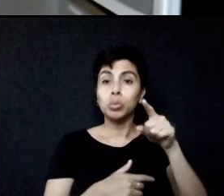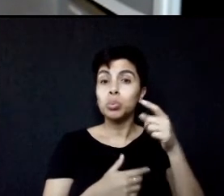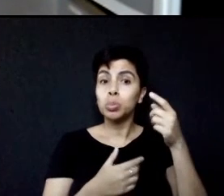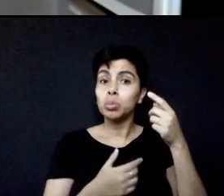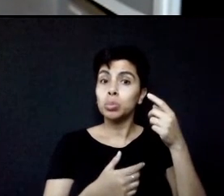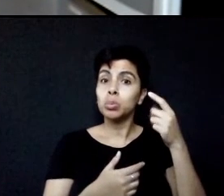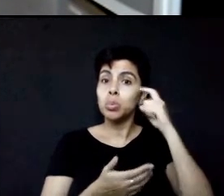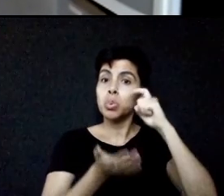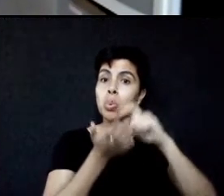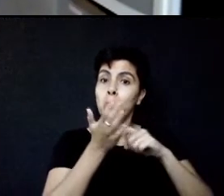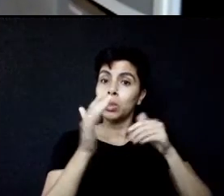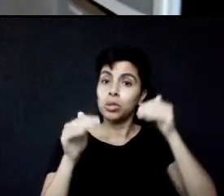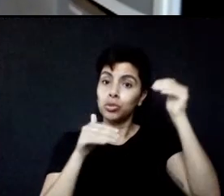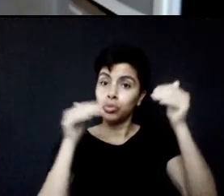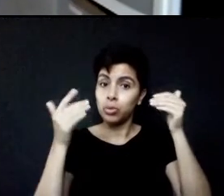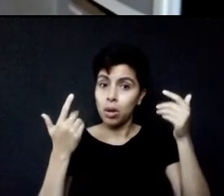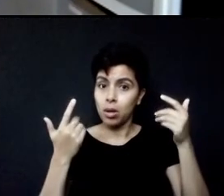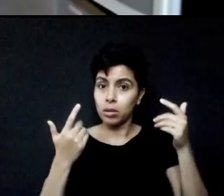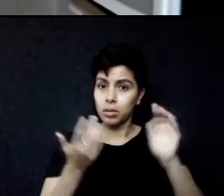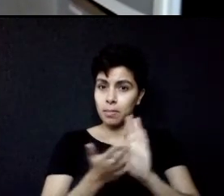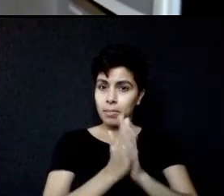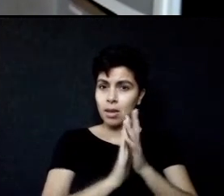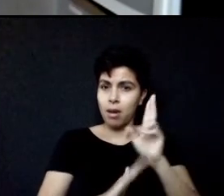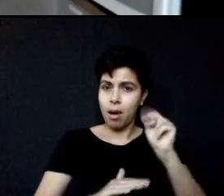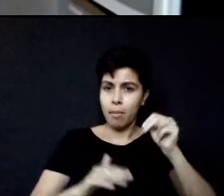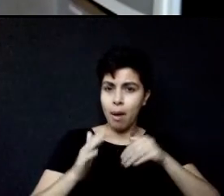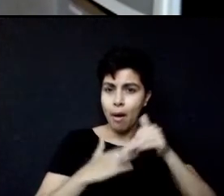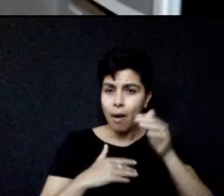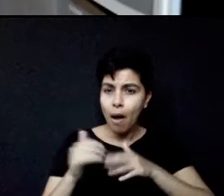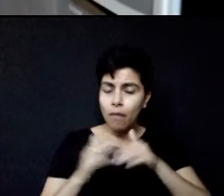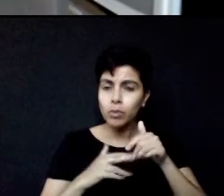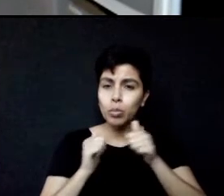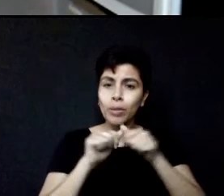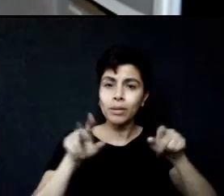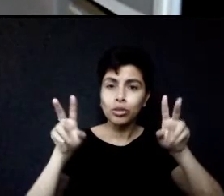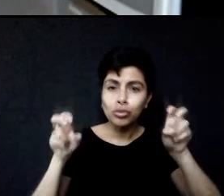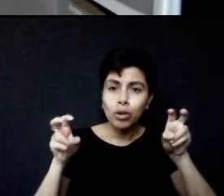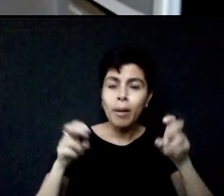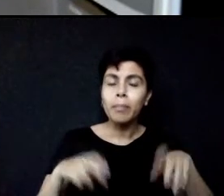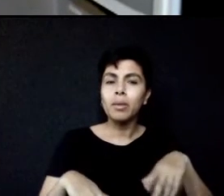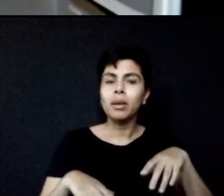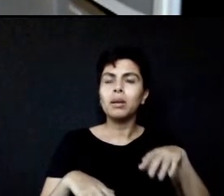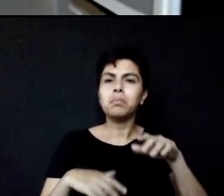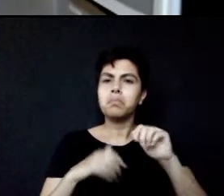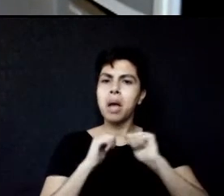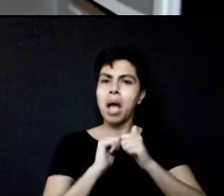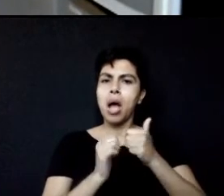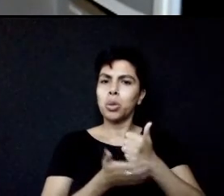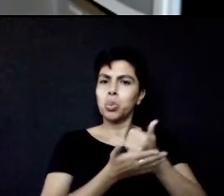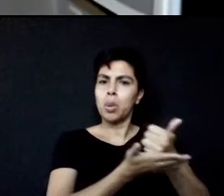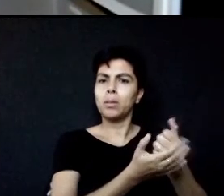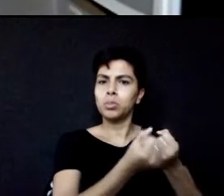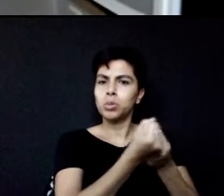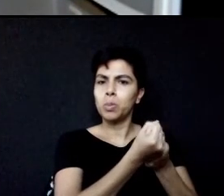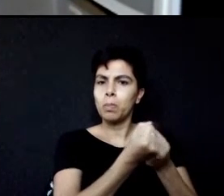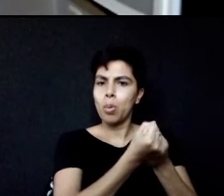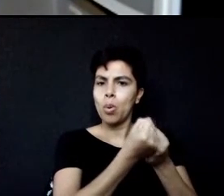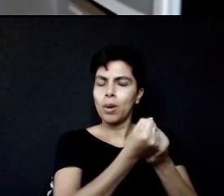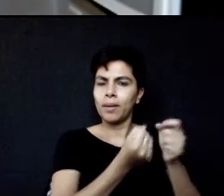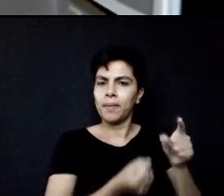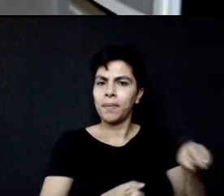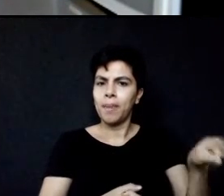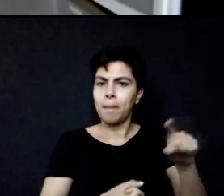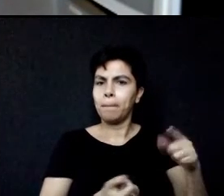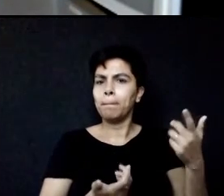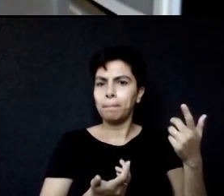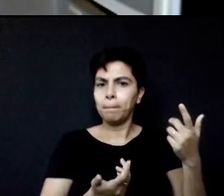see many adults who are uncomfortable with these kind of concepts and topics, and how do you help support